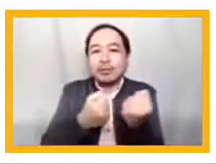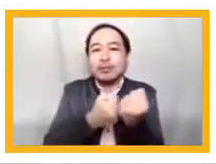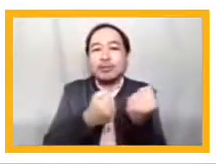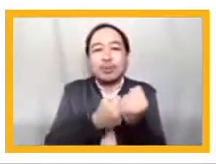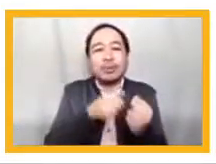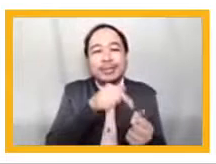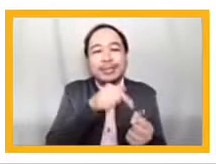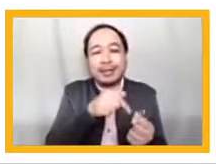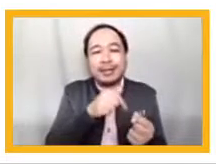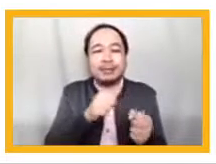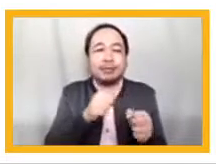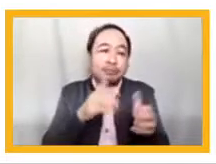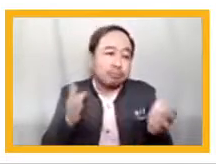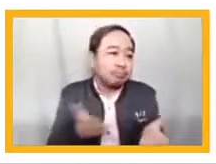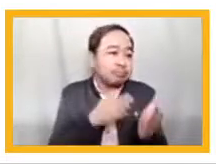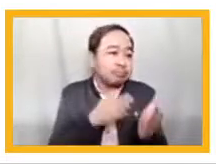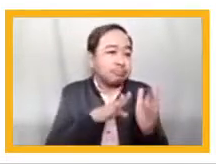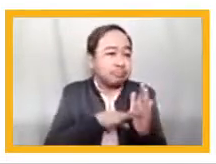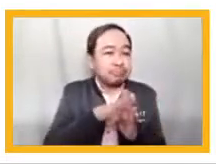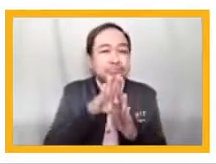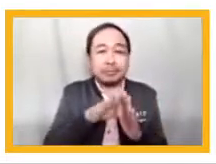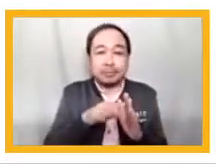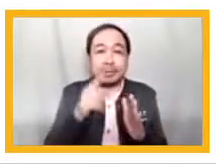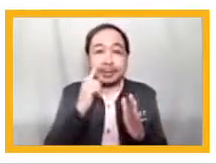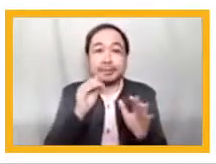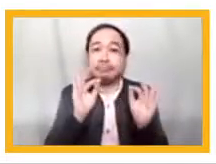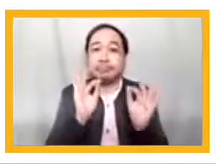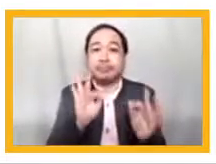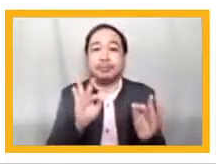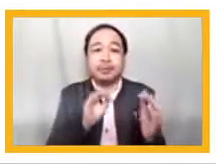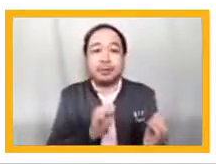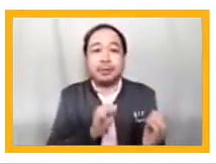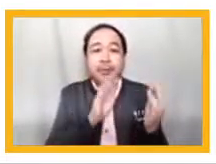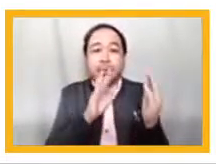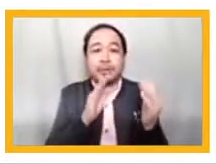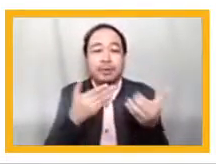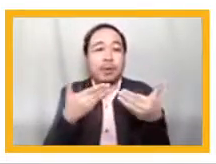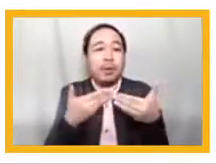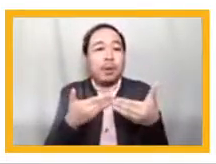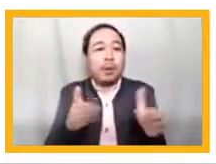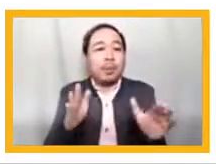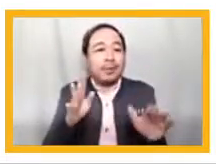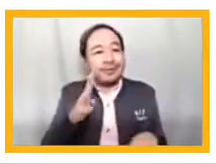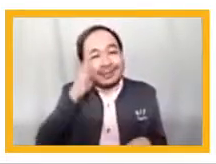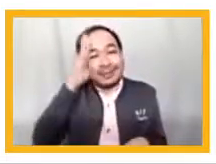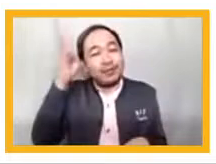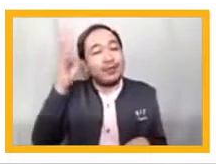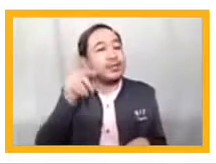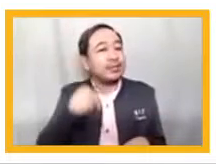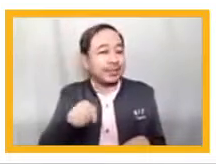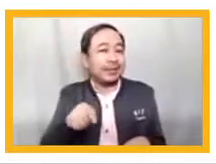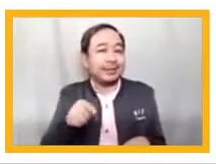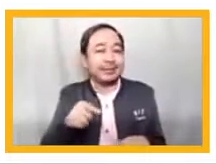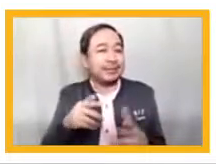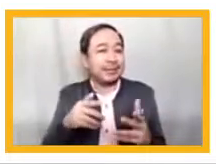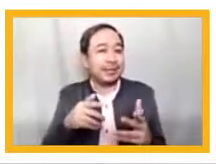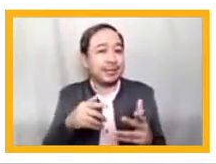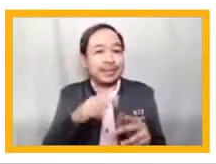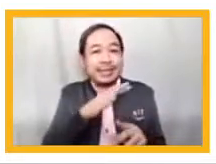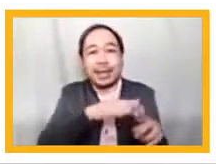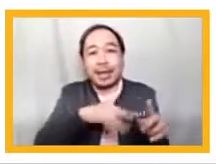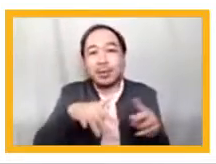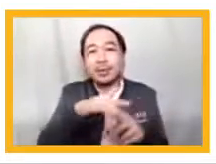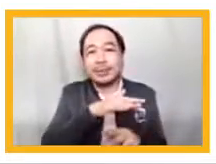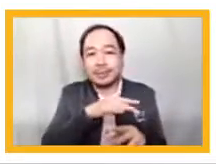it's very good approach for the open innovation ecosystem in general. And